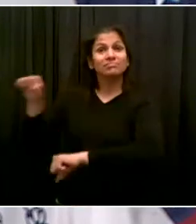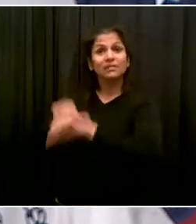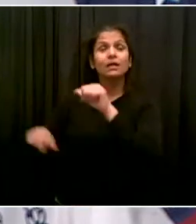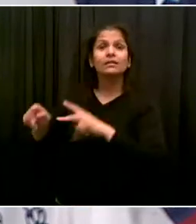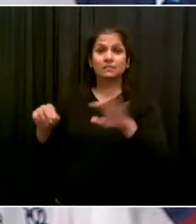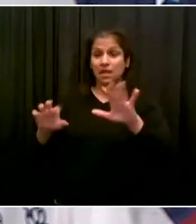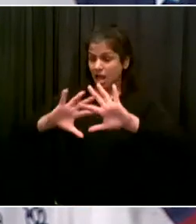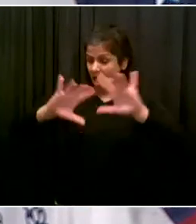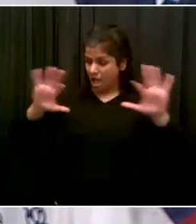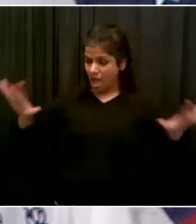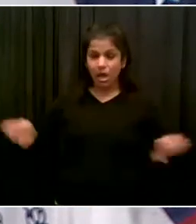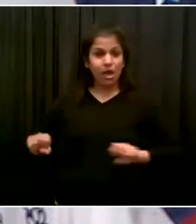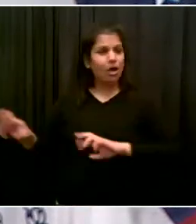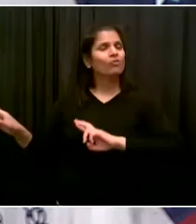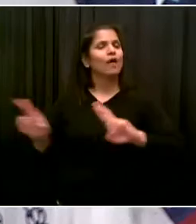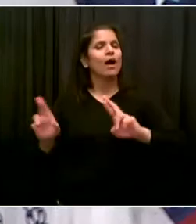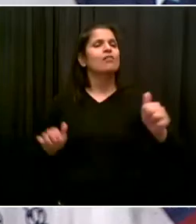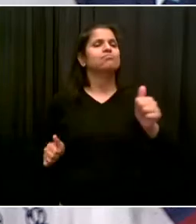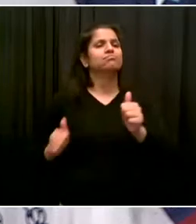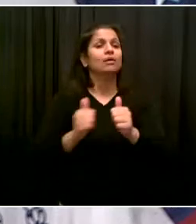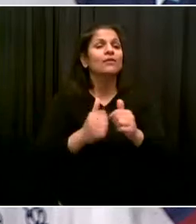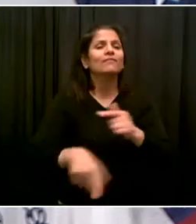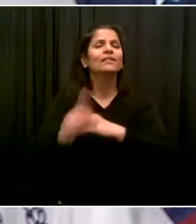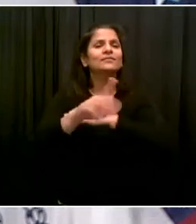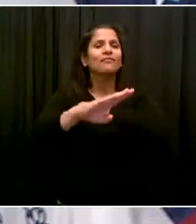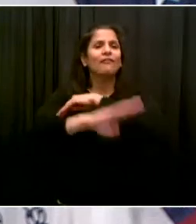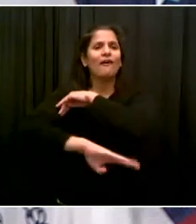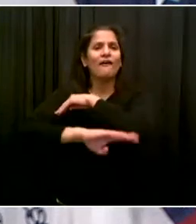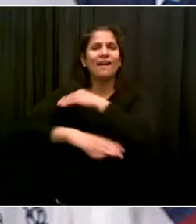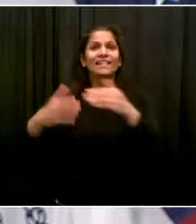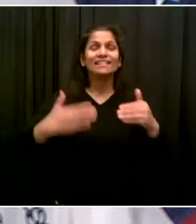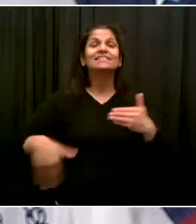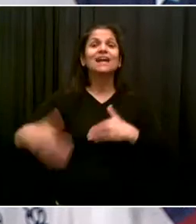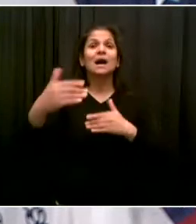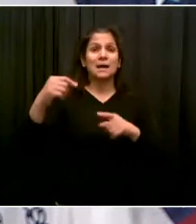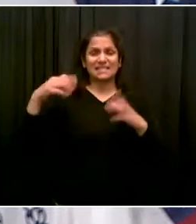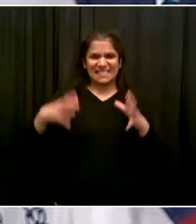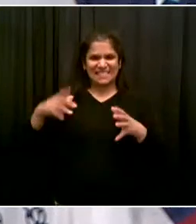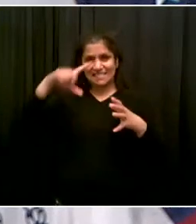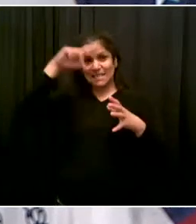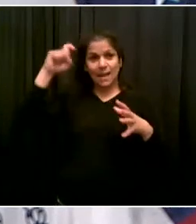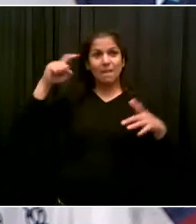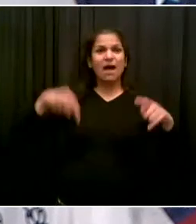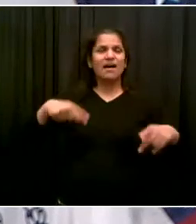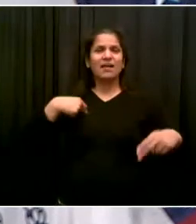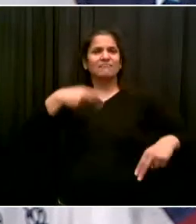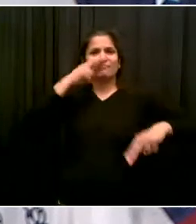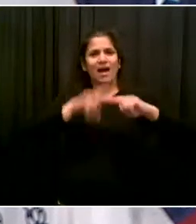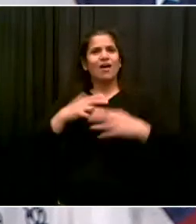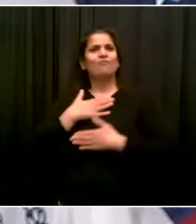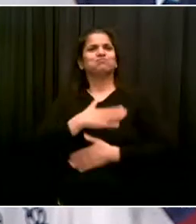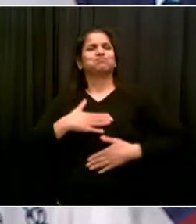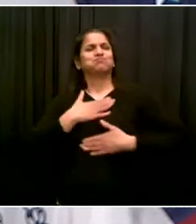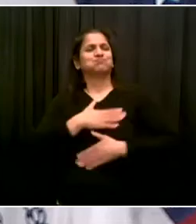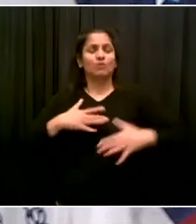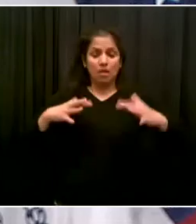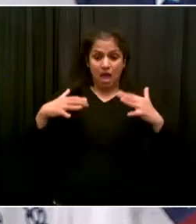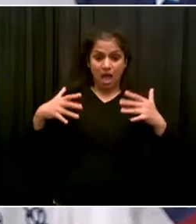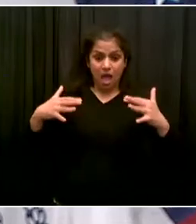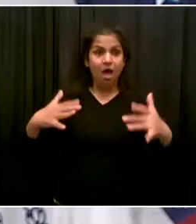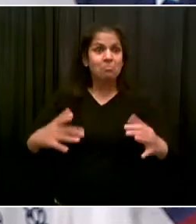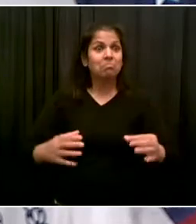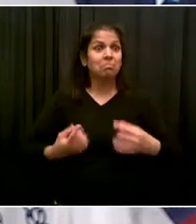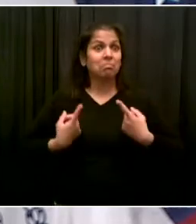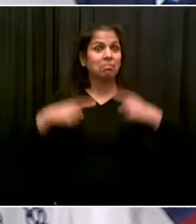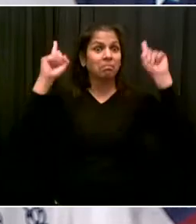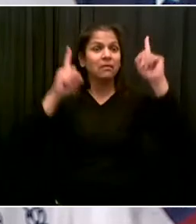So Summer Rising, very exciting and new reality for this city, and we're really looking forward to it. Now I'm going to